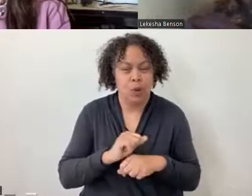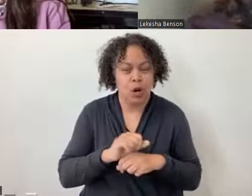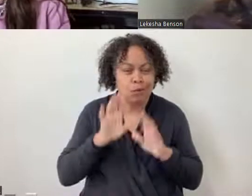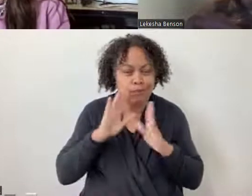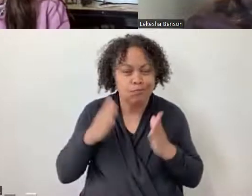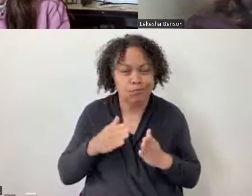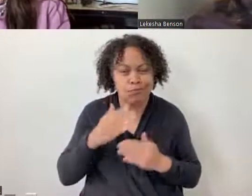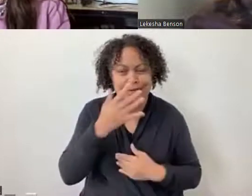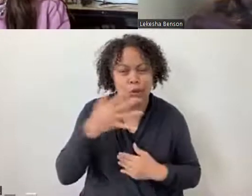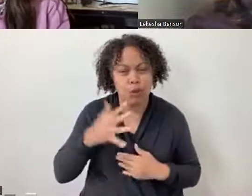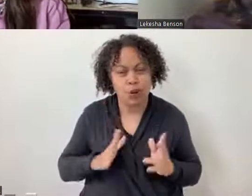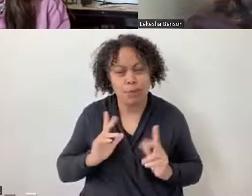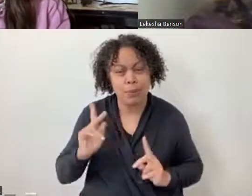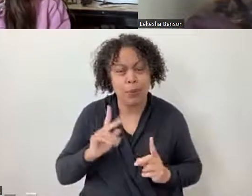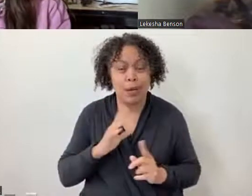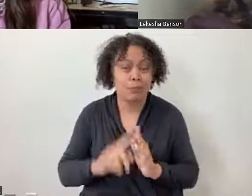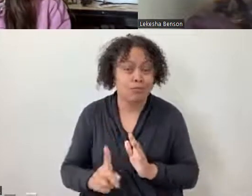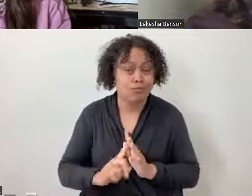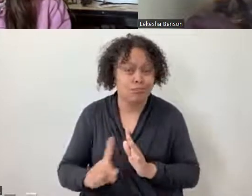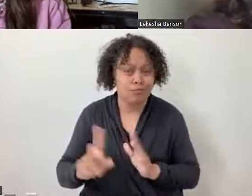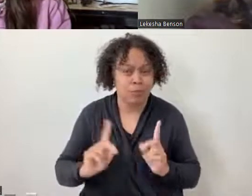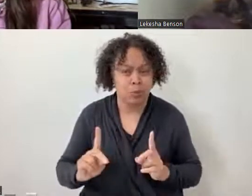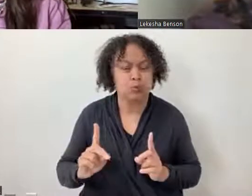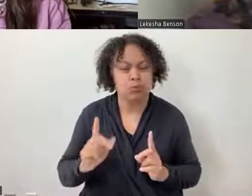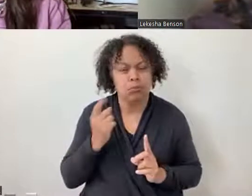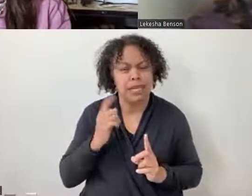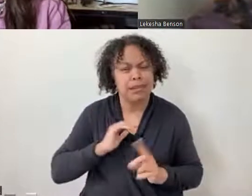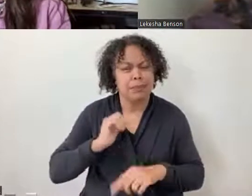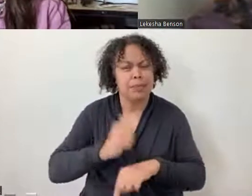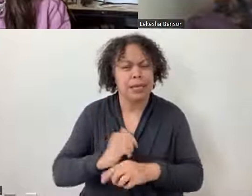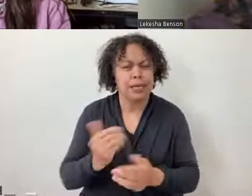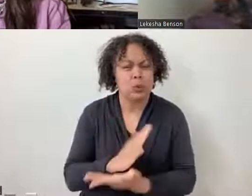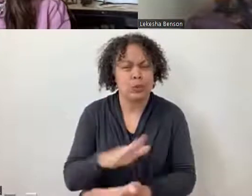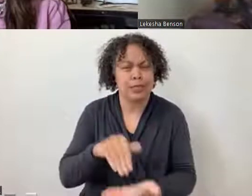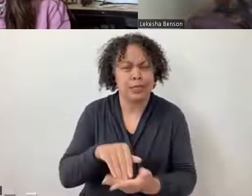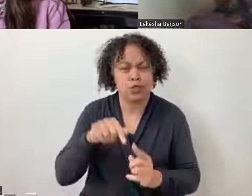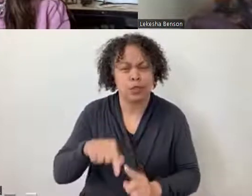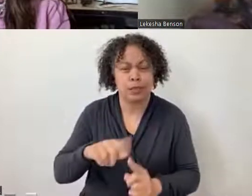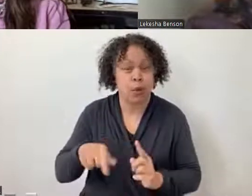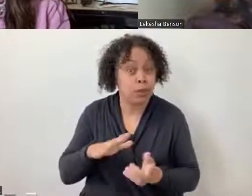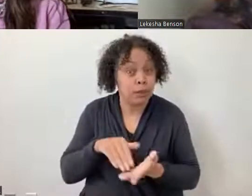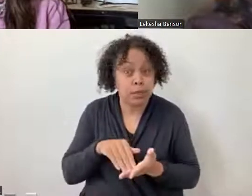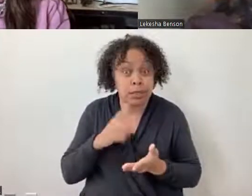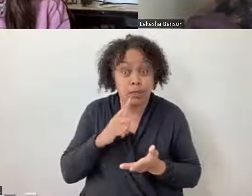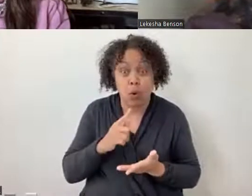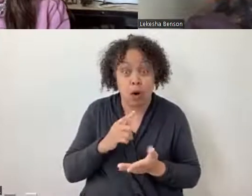refugees, and we have a Center for New North Carolinians, which is the only center on campus that's more service